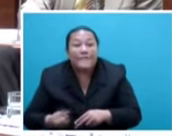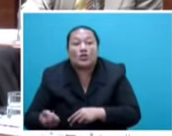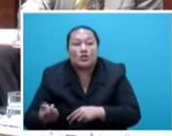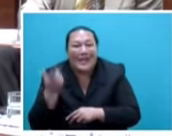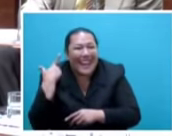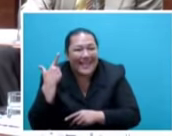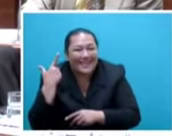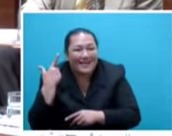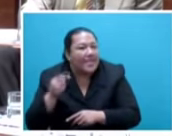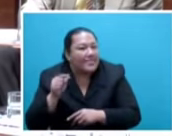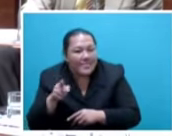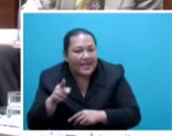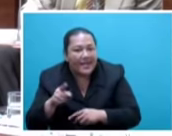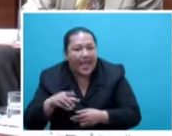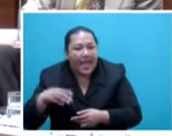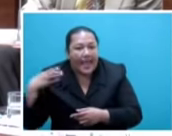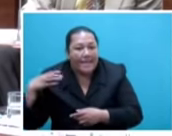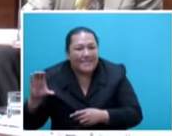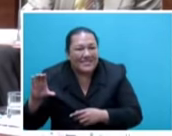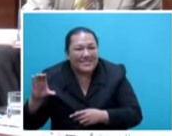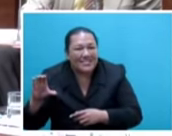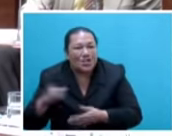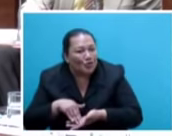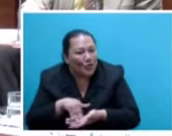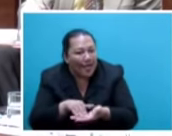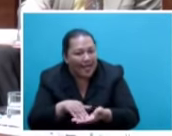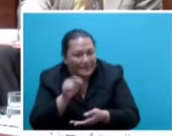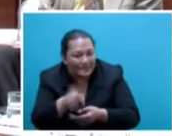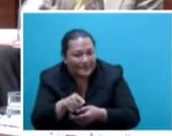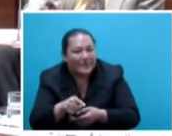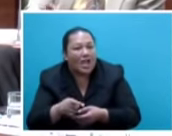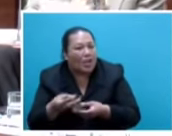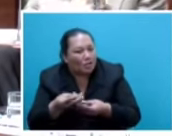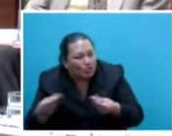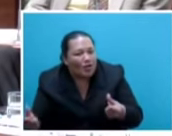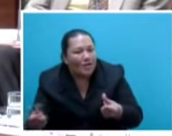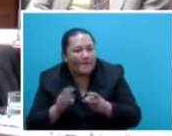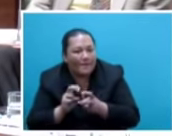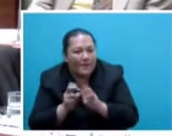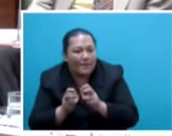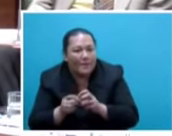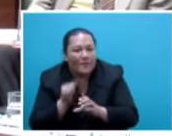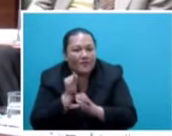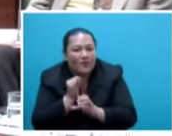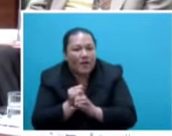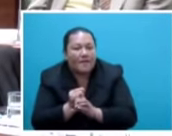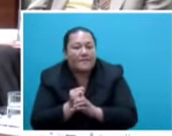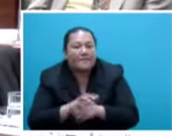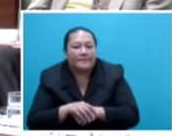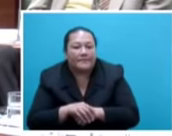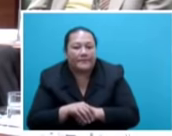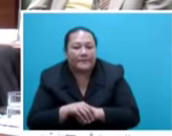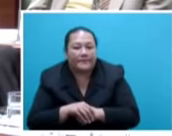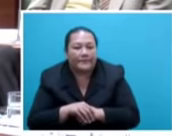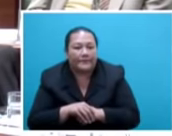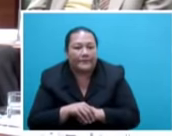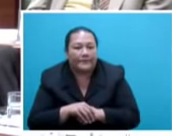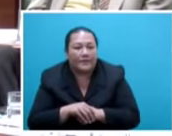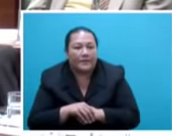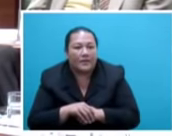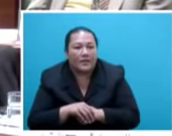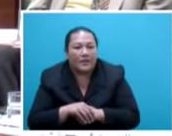resources to deal with the consequences downstream. I therefore strongly oppose any attempt to arm our police force. Mr.